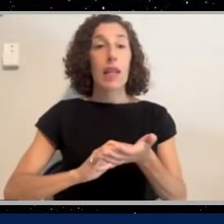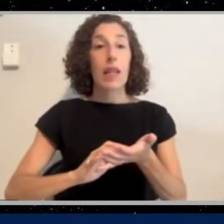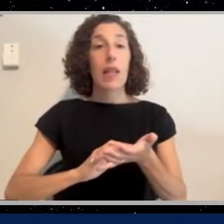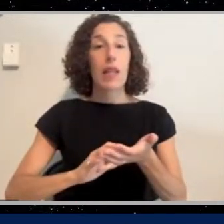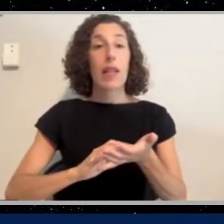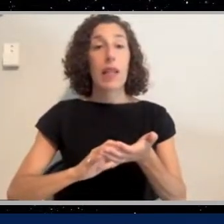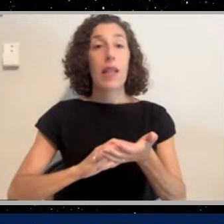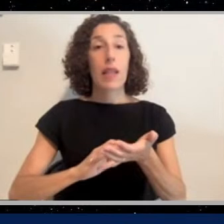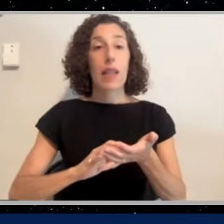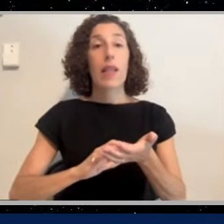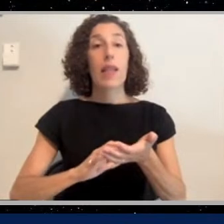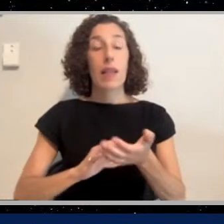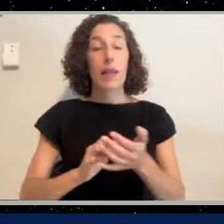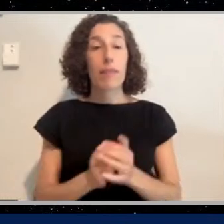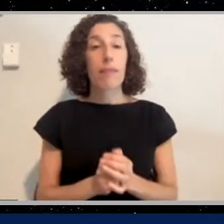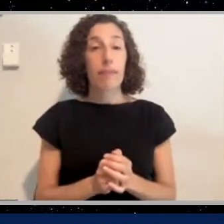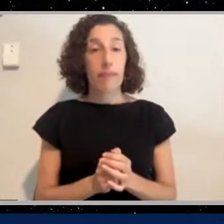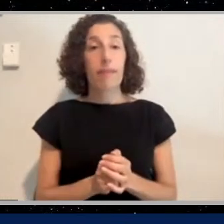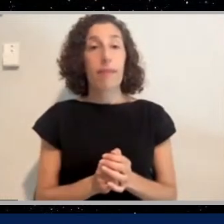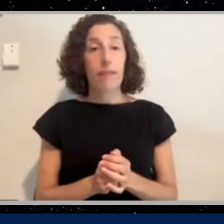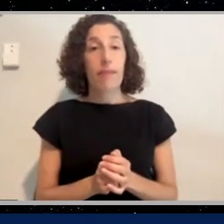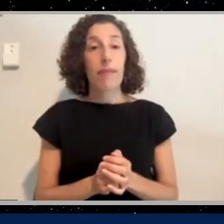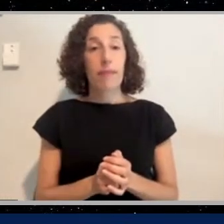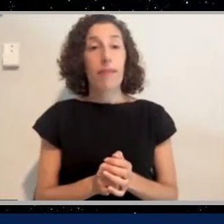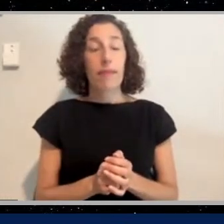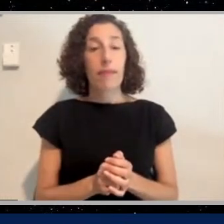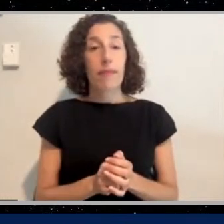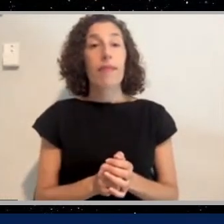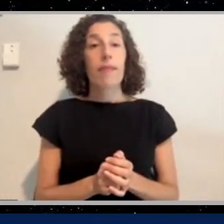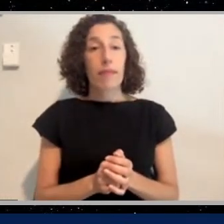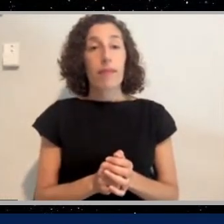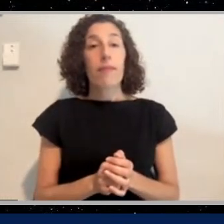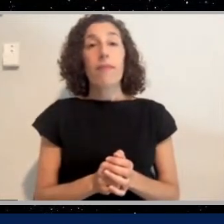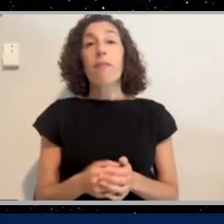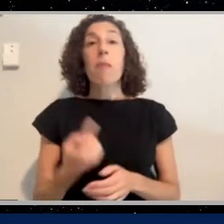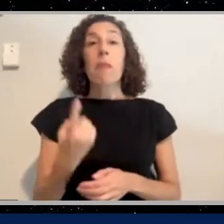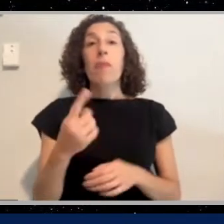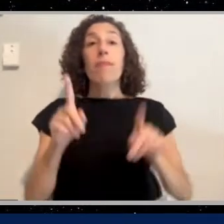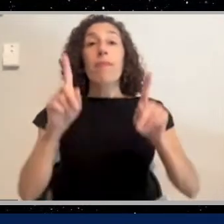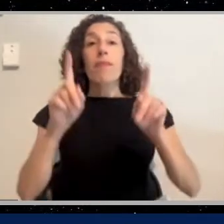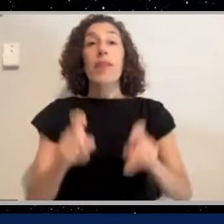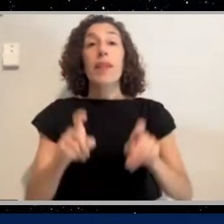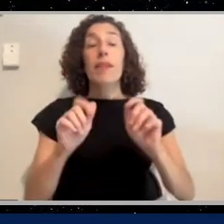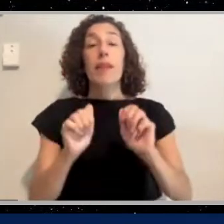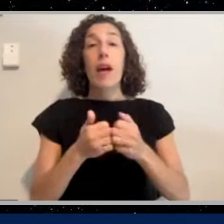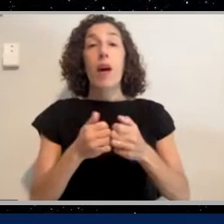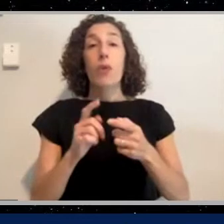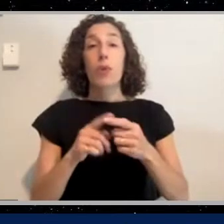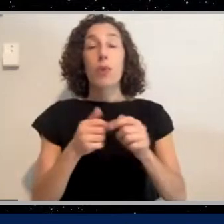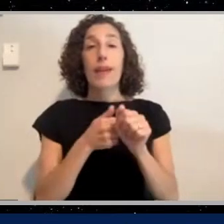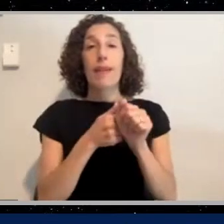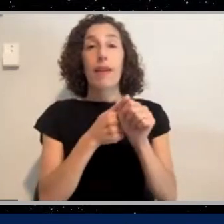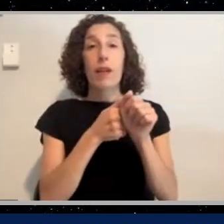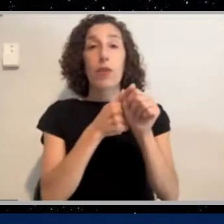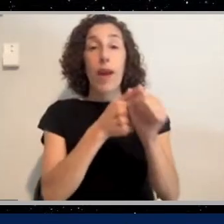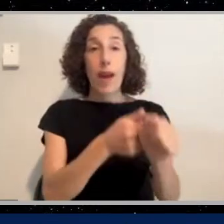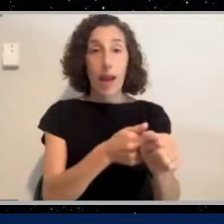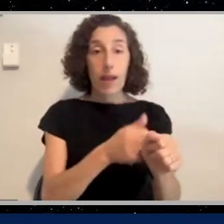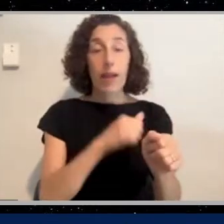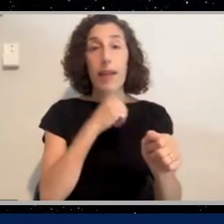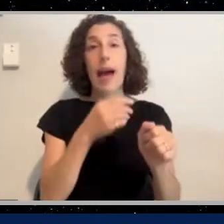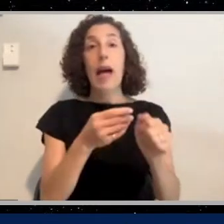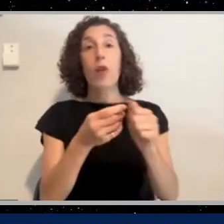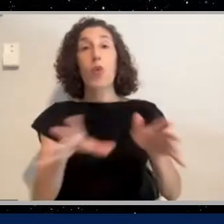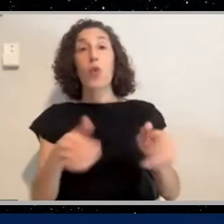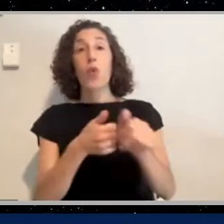having an experiment where you have to keep track of an object, to simulate a simple kind of, simple